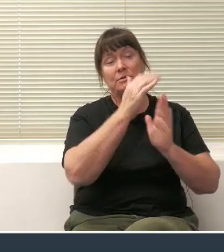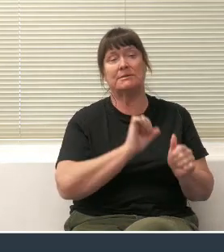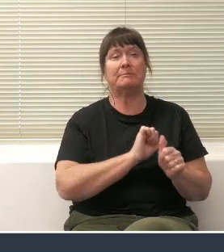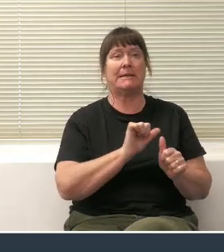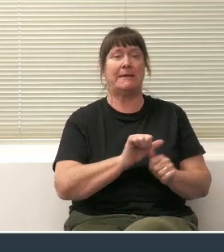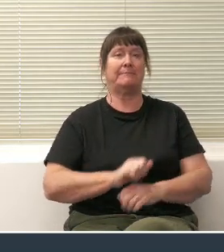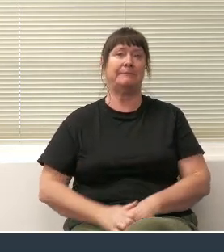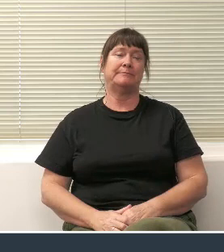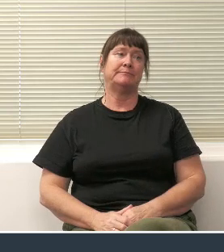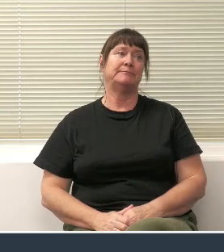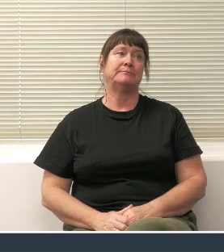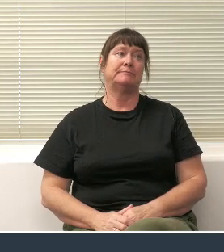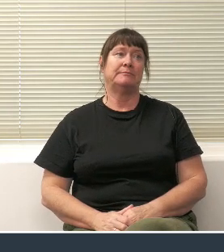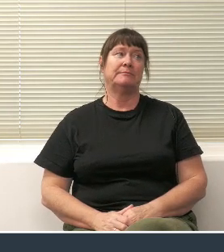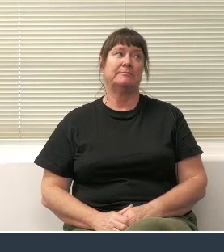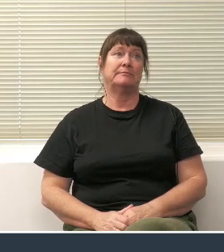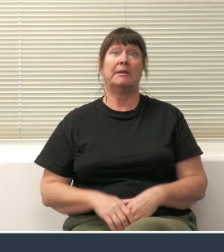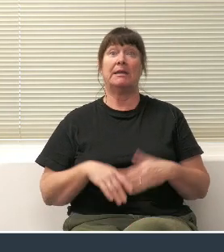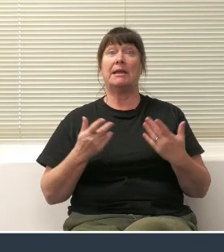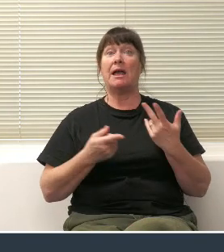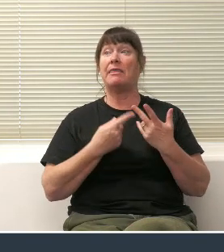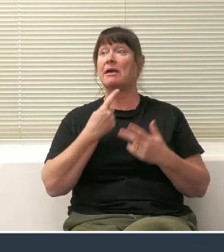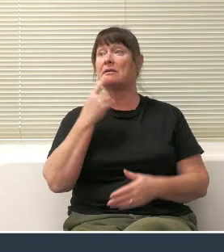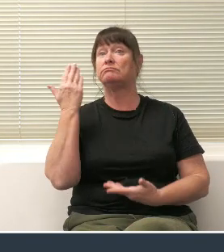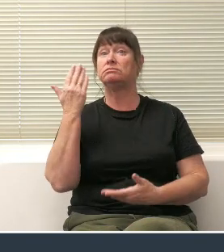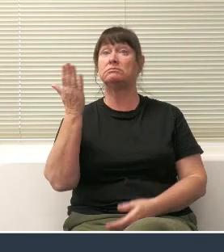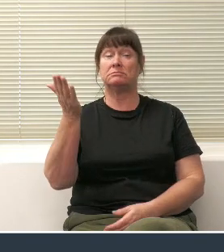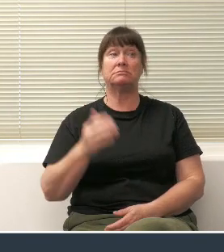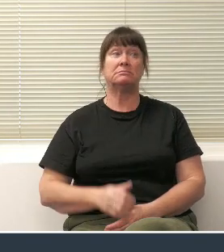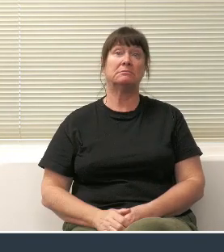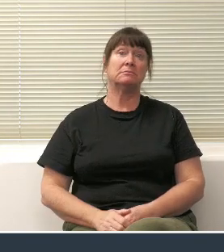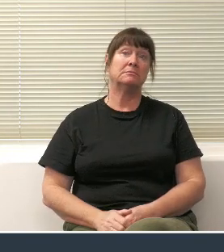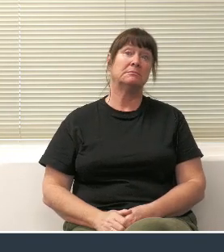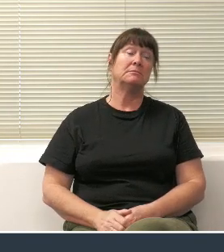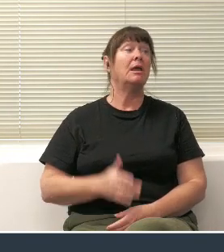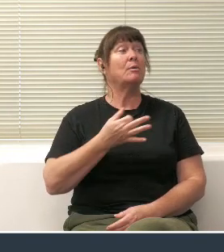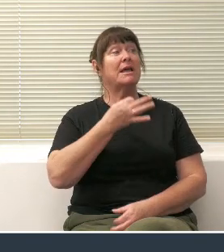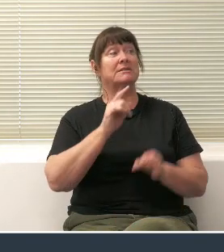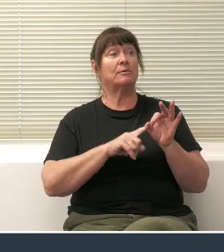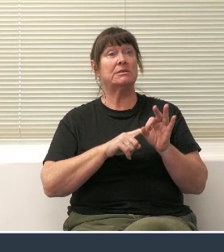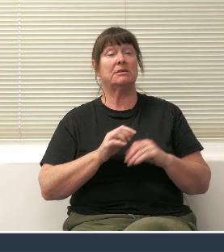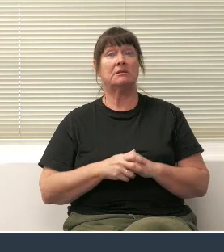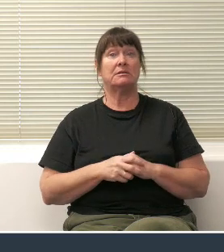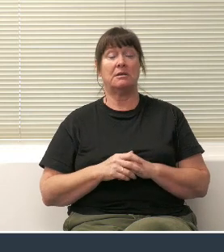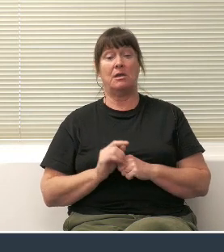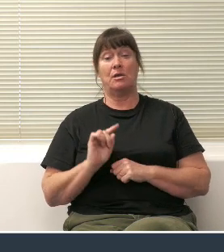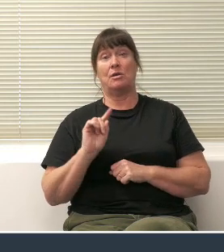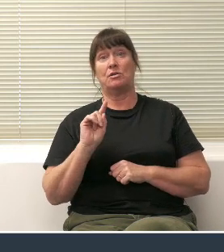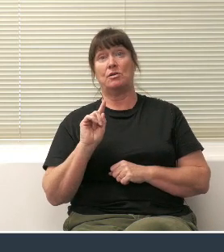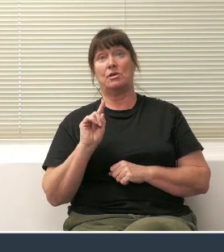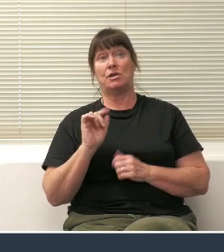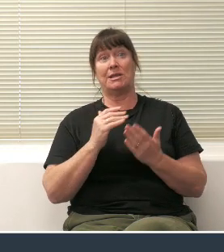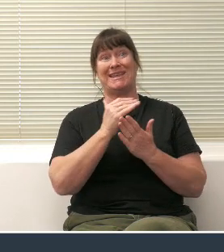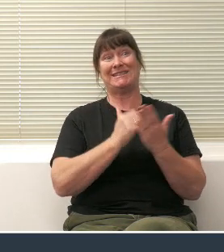Thank you. Thank you, Councillor Taylor. Invite any other speakers to the motion. May I just ask a question? Sorry. In the original, in